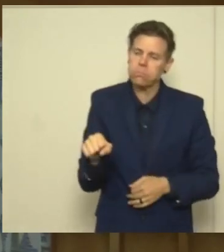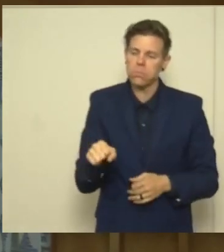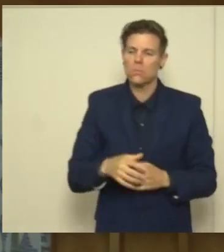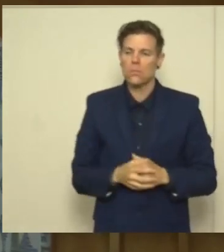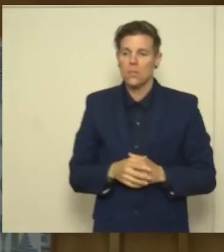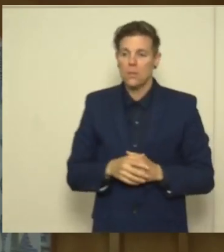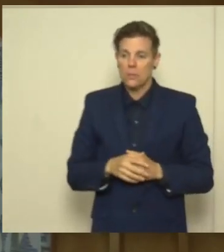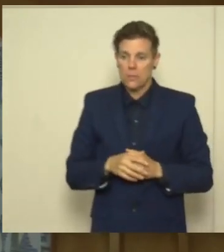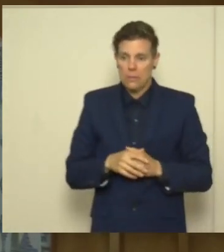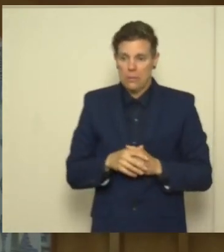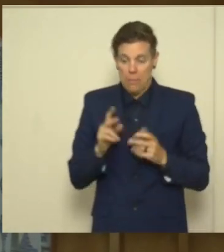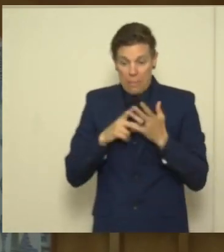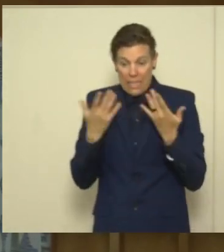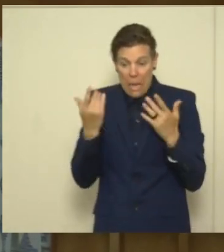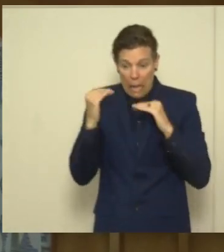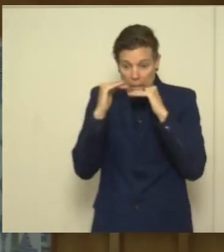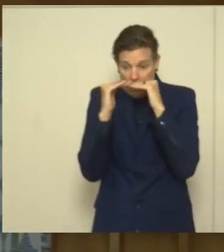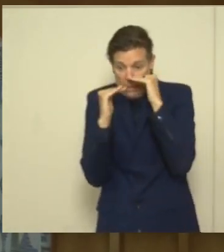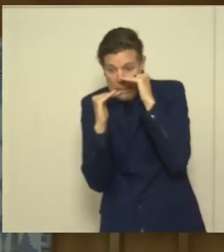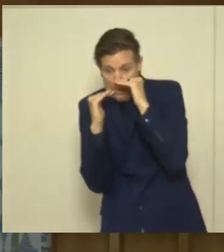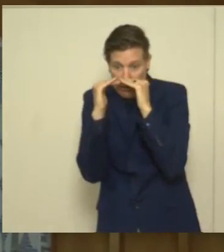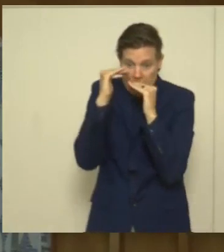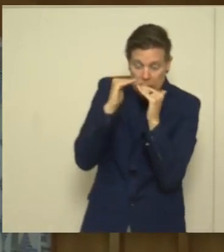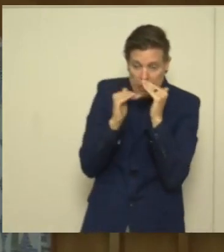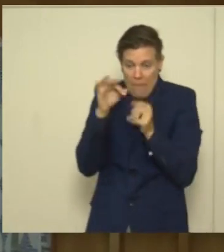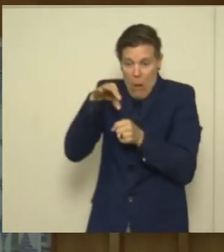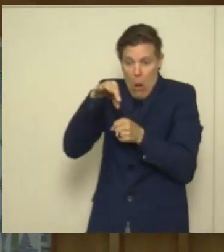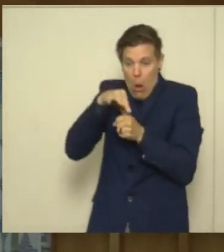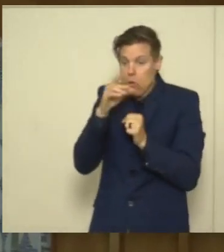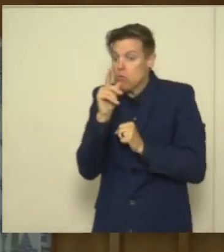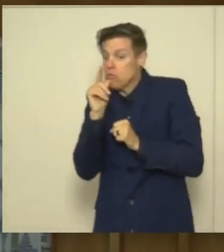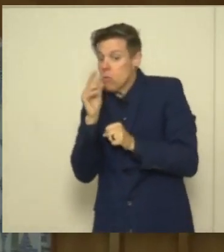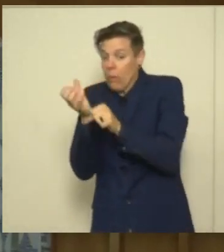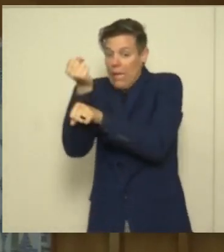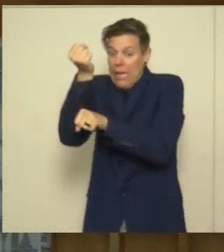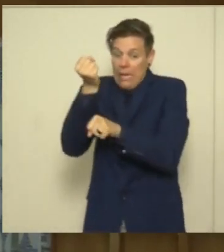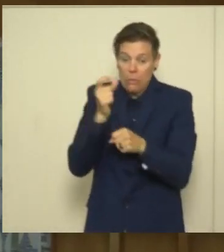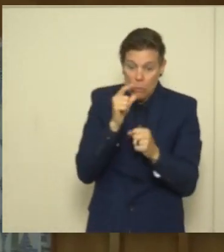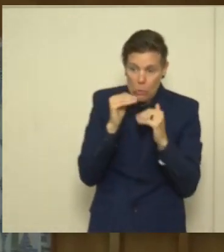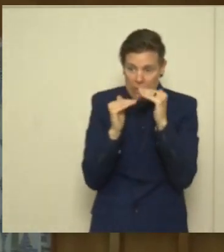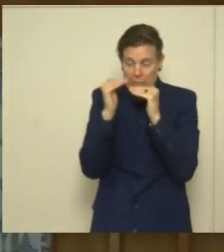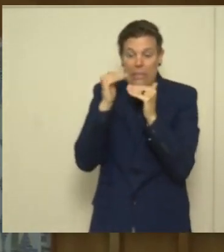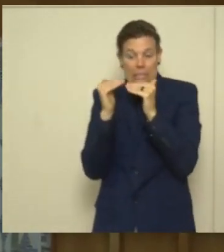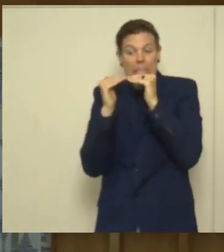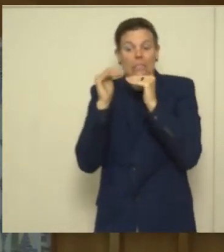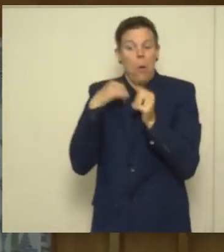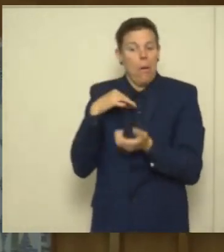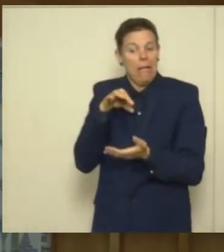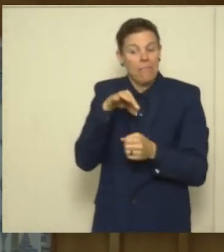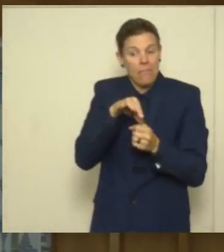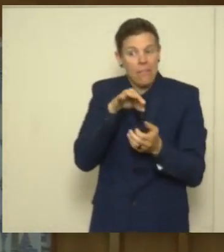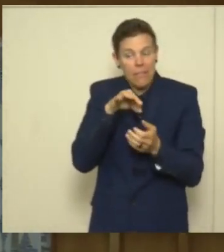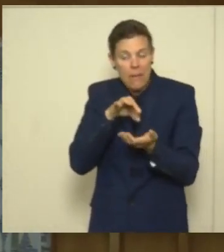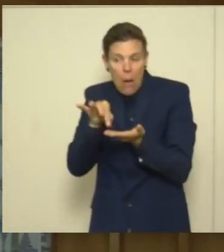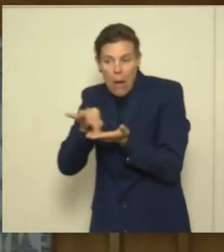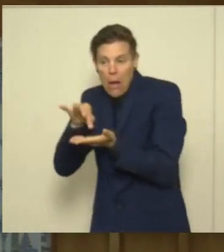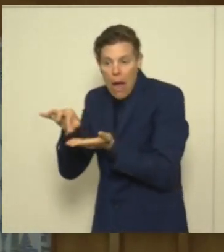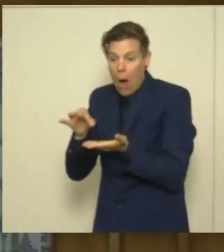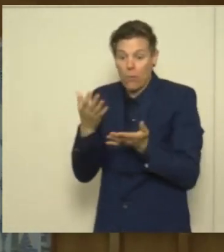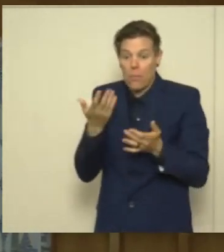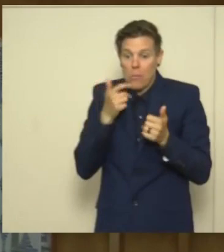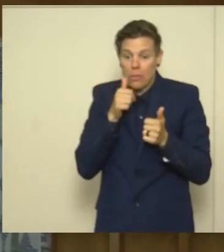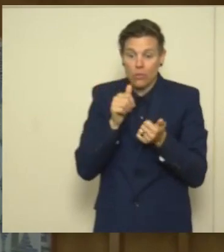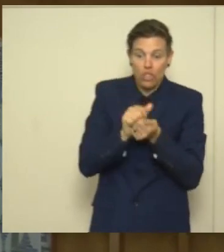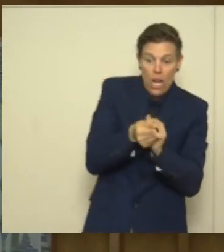that gap between the outcome and the absentee ballots remaining to be counted makes a difference. So I hope